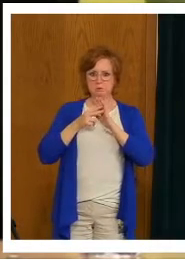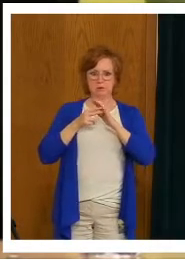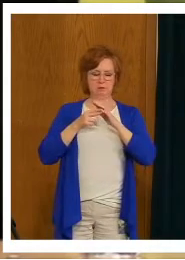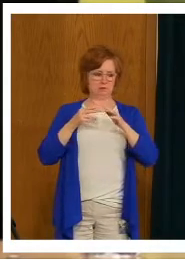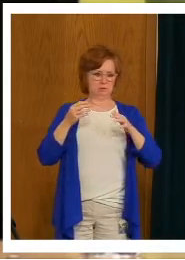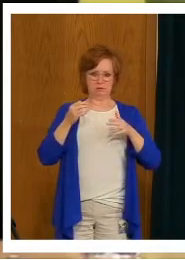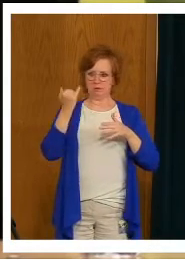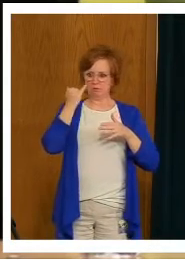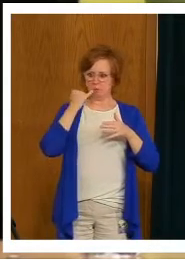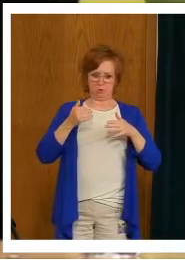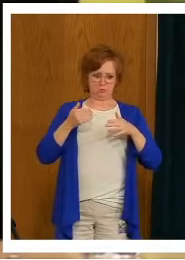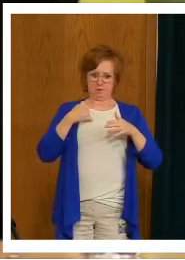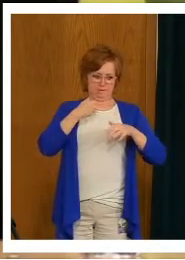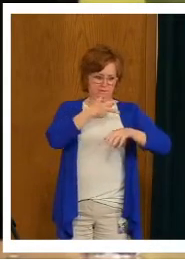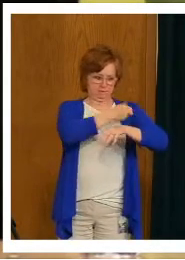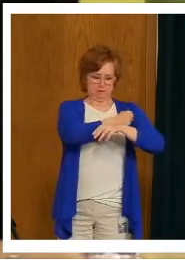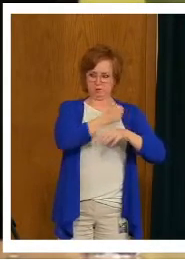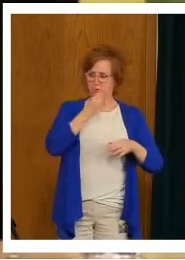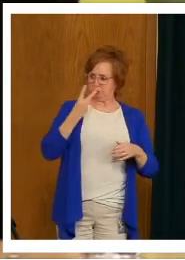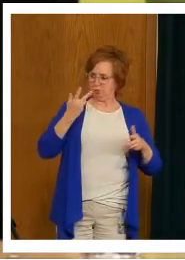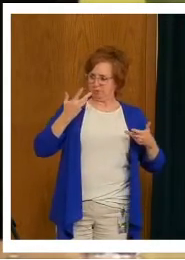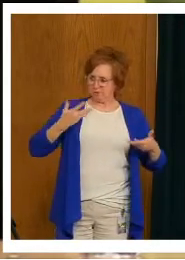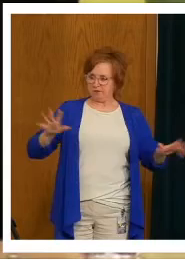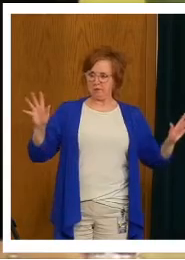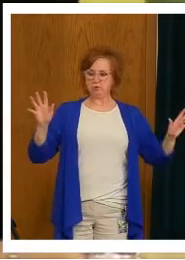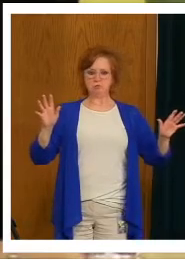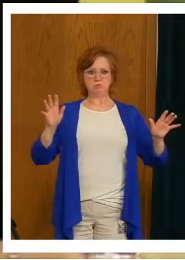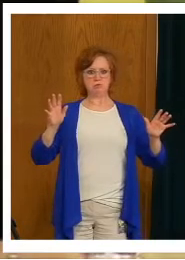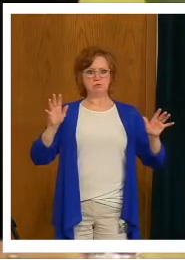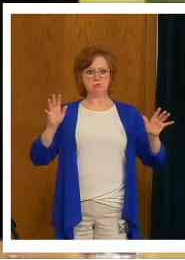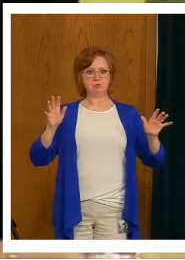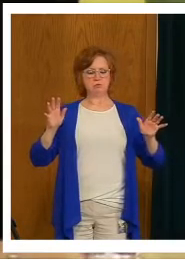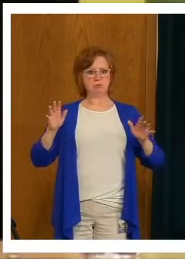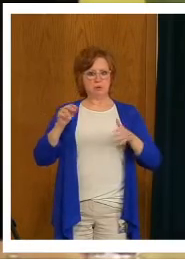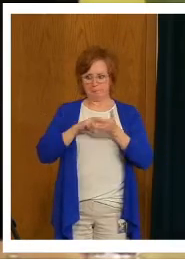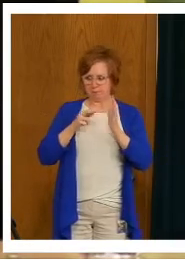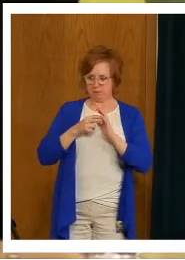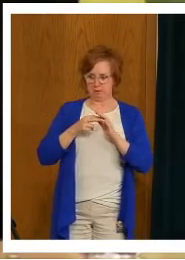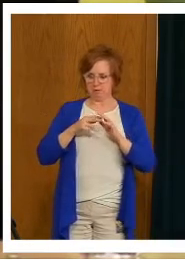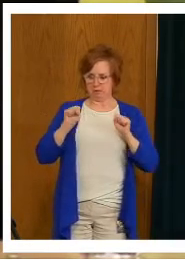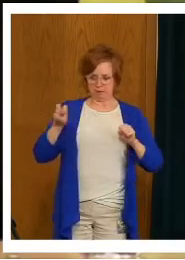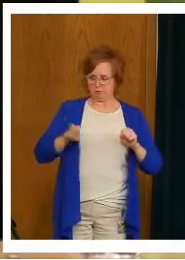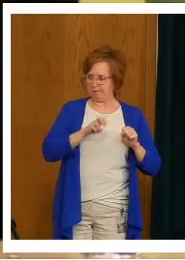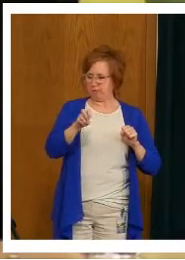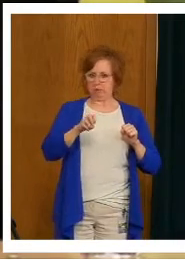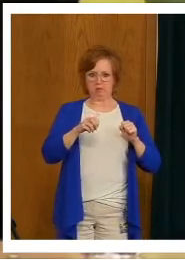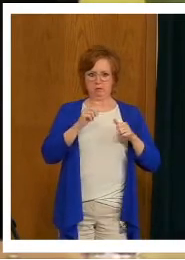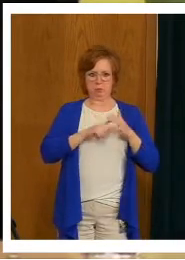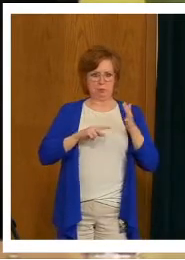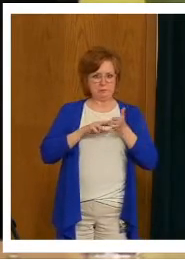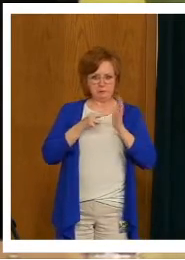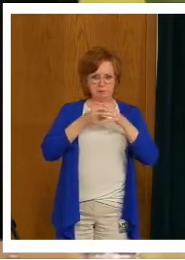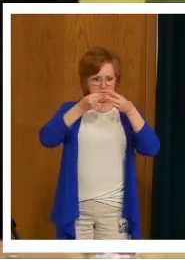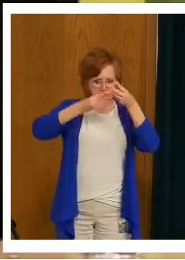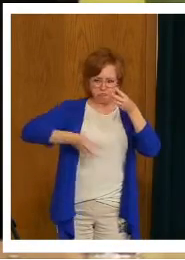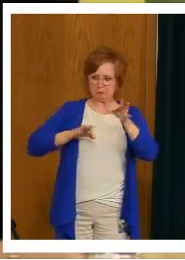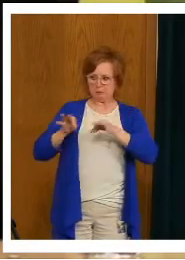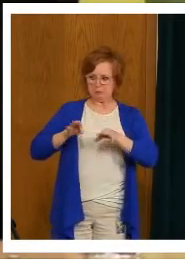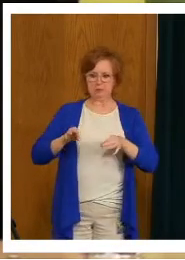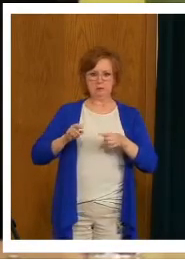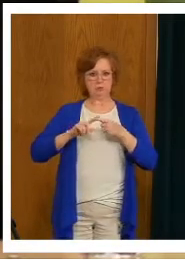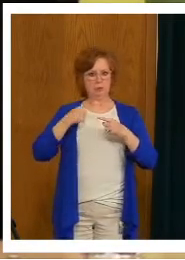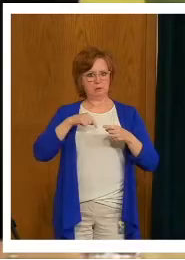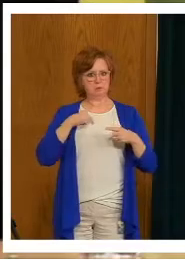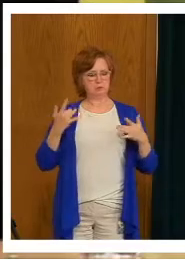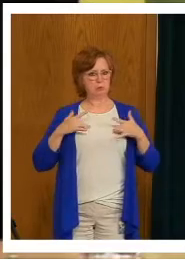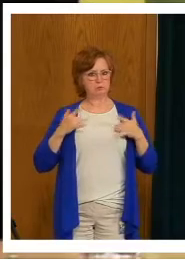in terms of things like travel. For example, will fully vaccinated Saskatchewan residents and ultimately many Canadians